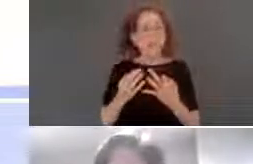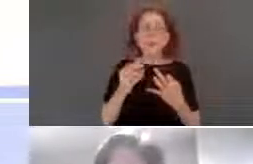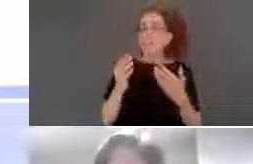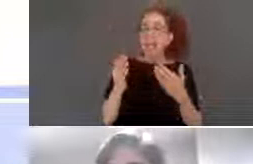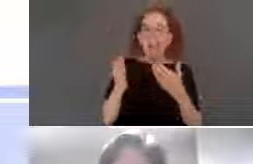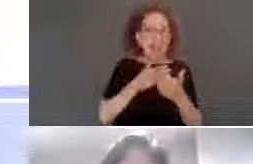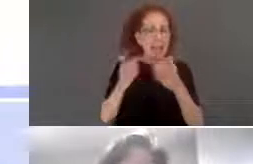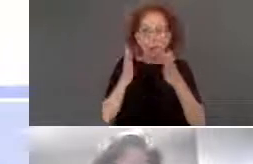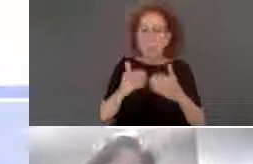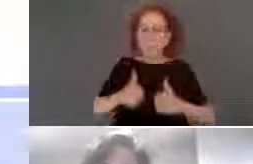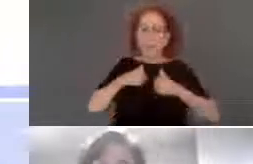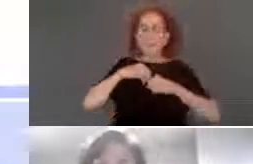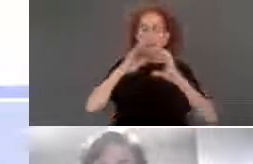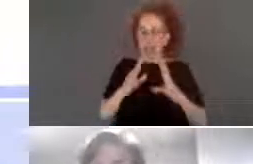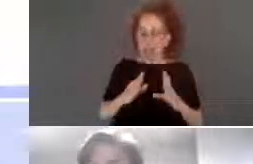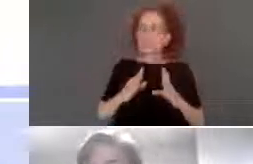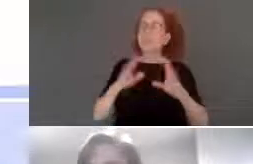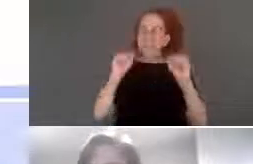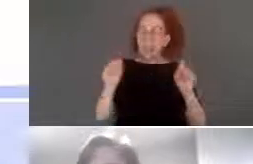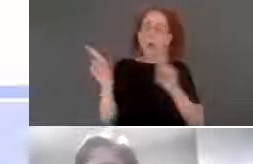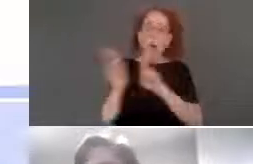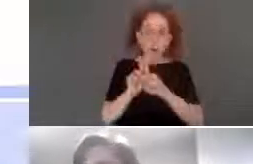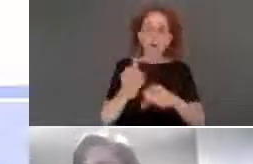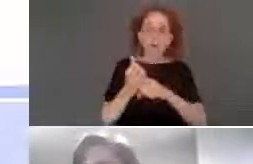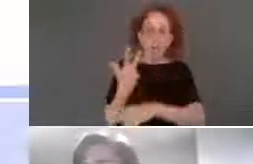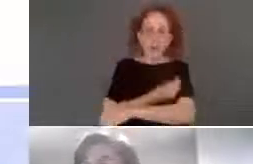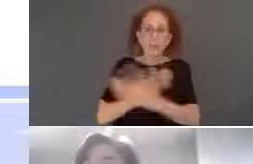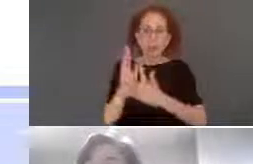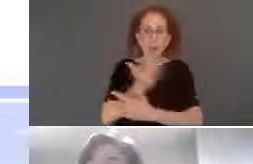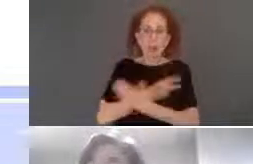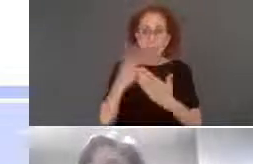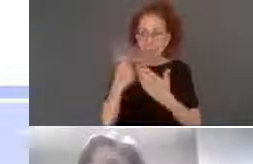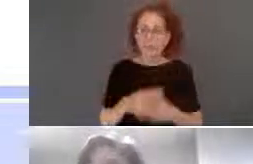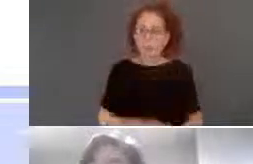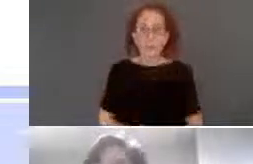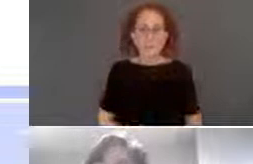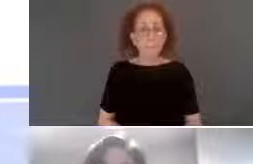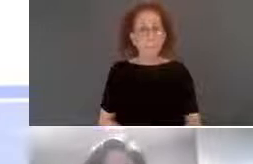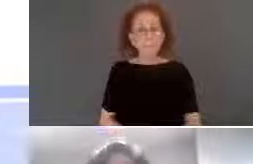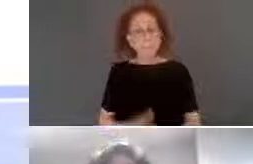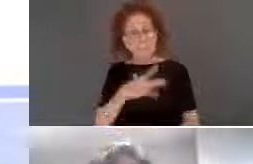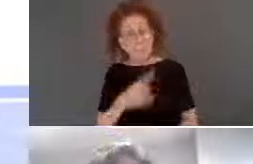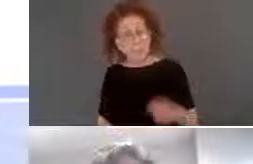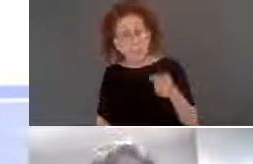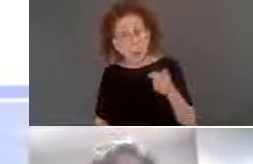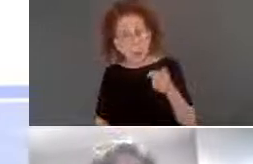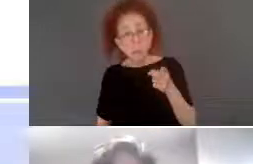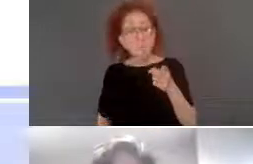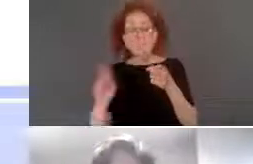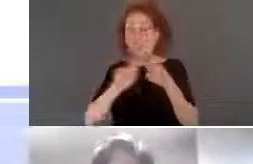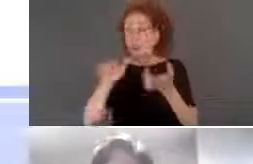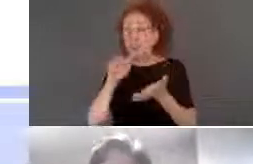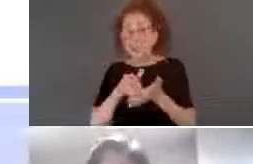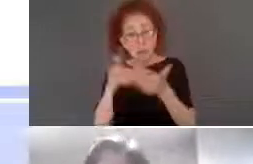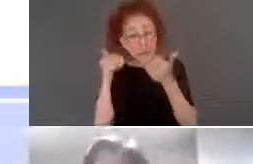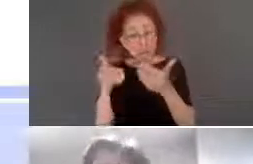individual's household are also eligible to receive the vaccine through this program. So if you're interested, you can call a call center, like I said,